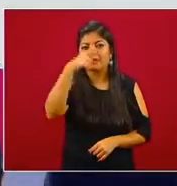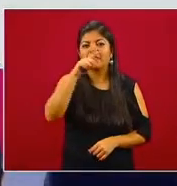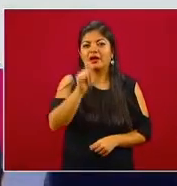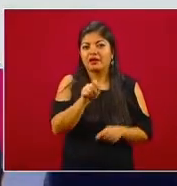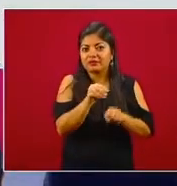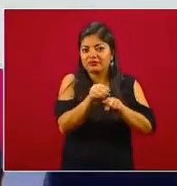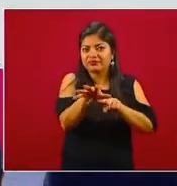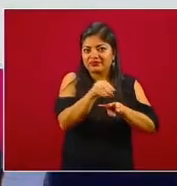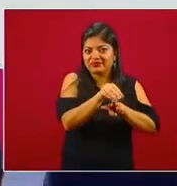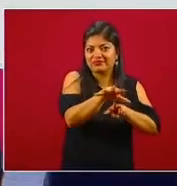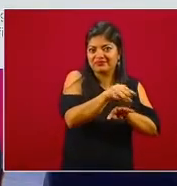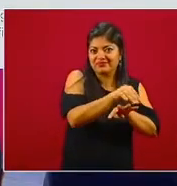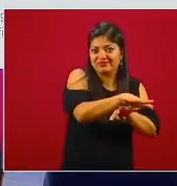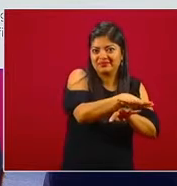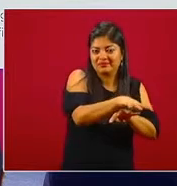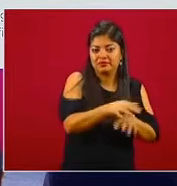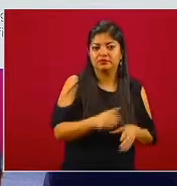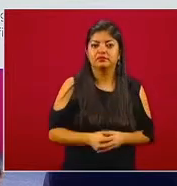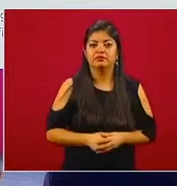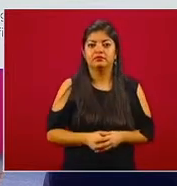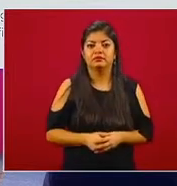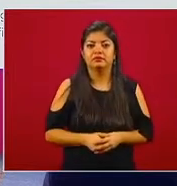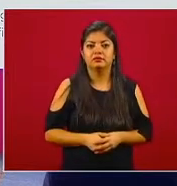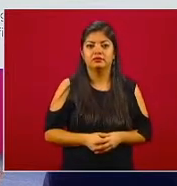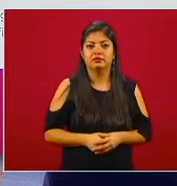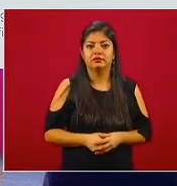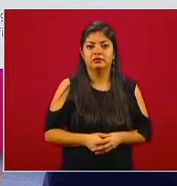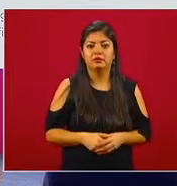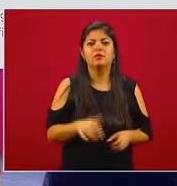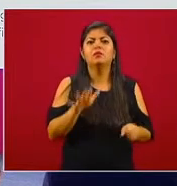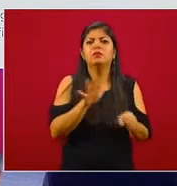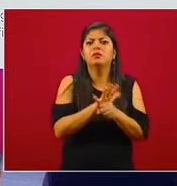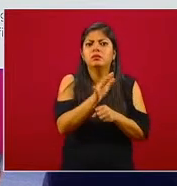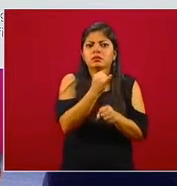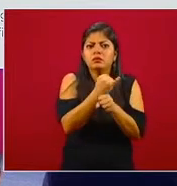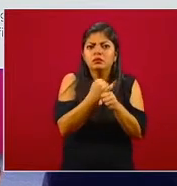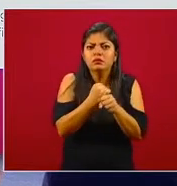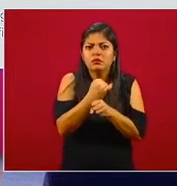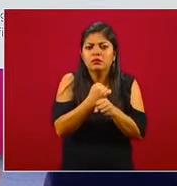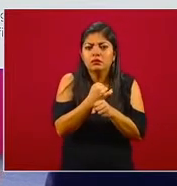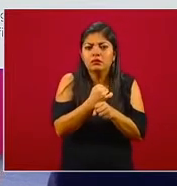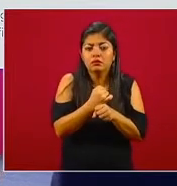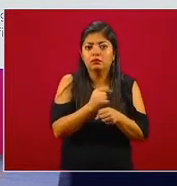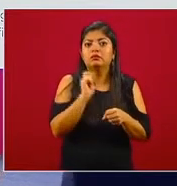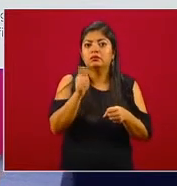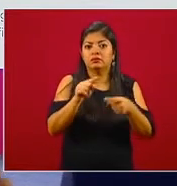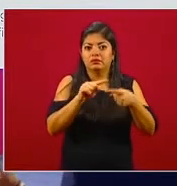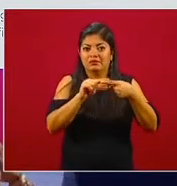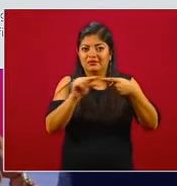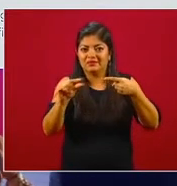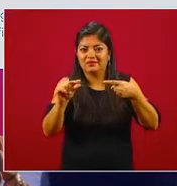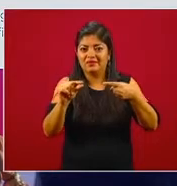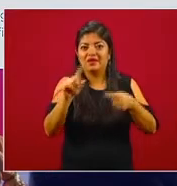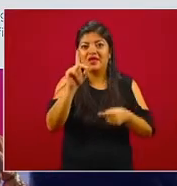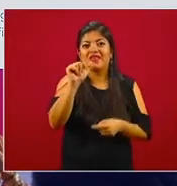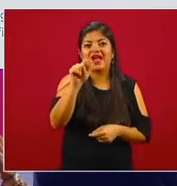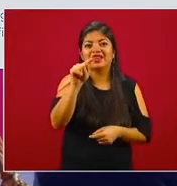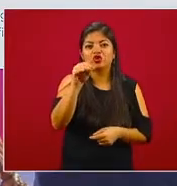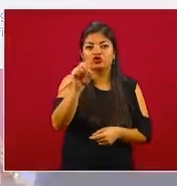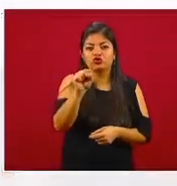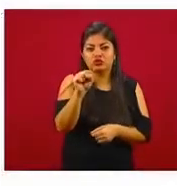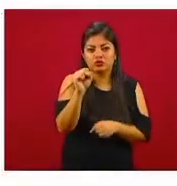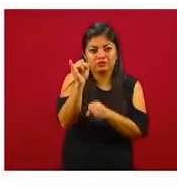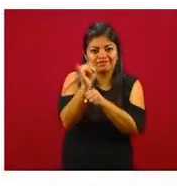computation, and computer science. And we're asking them to focus on different areas. Next slide,